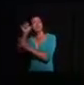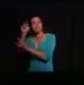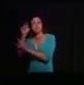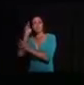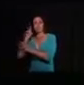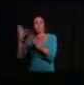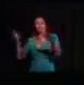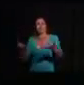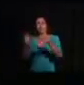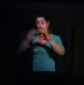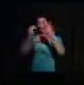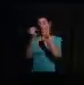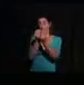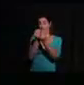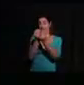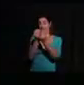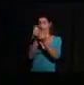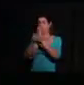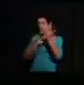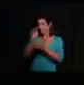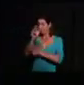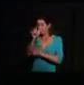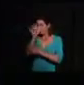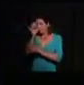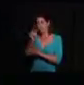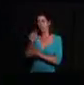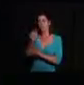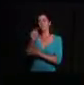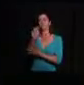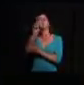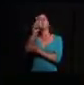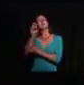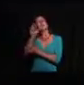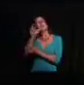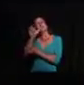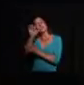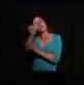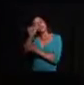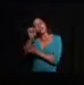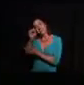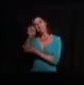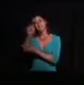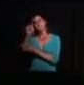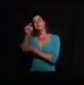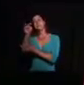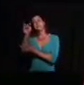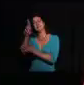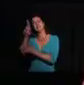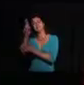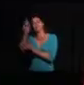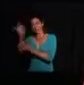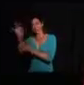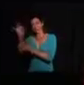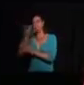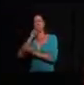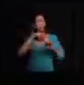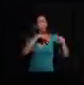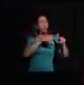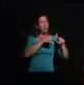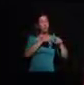part of our mission, it was actually Douglas Tardif, a staff member, we were walking around in Ottawa